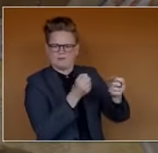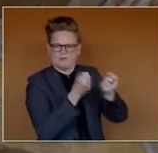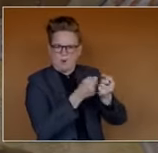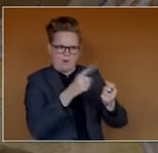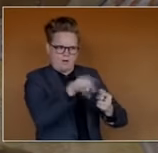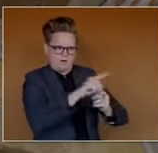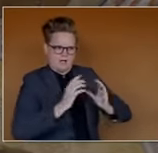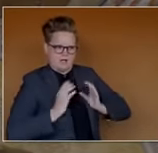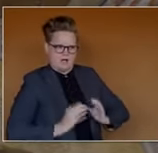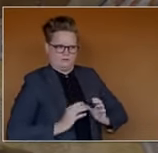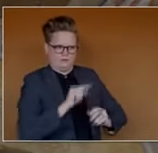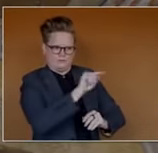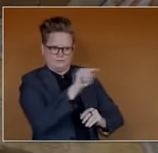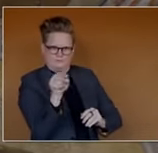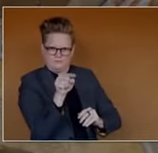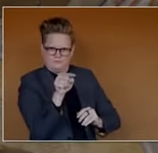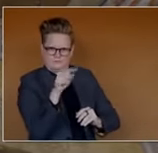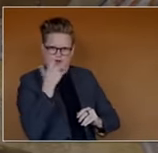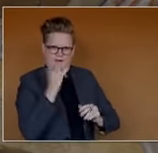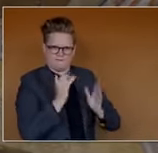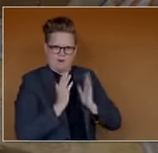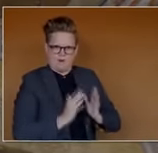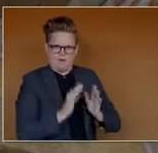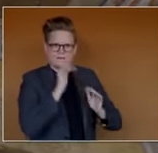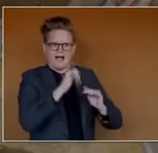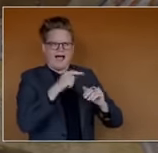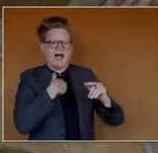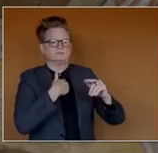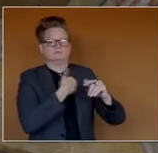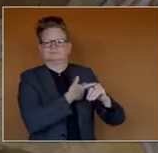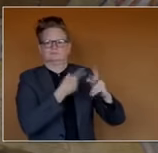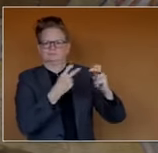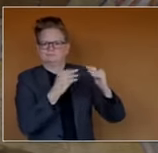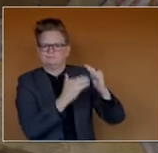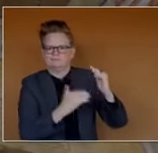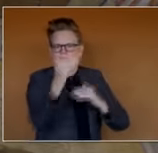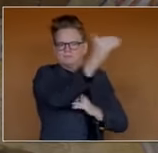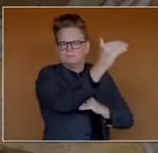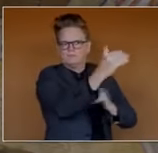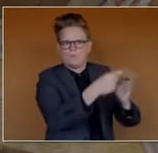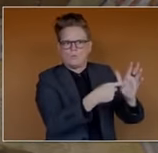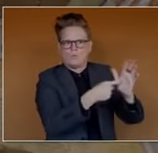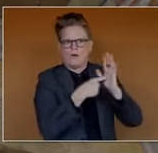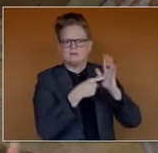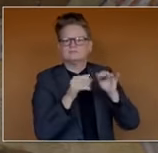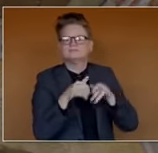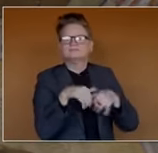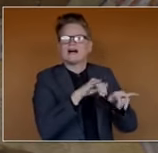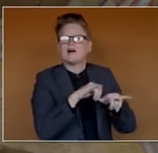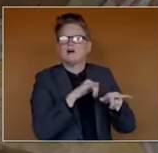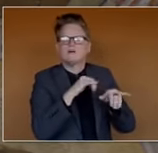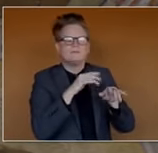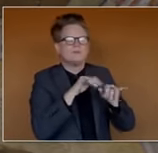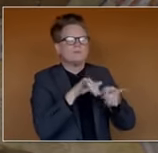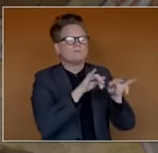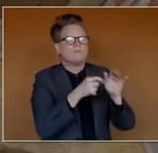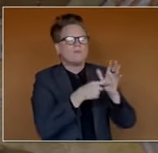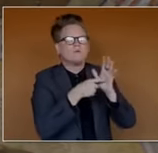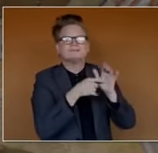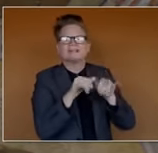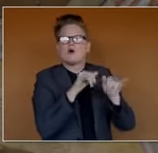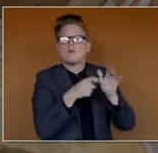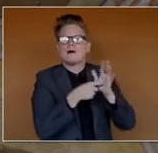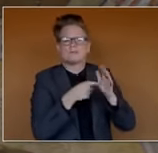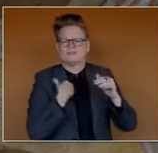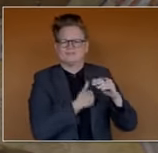and beyond the statutory requirement. This is not the reason we're moving forward with this announcement. We're building on the announcement of a number of months